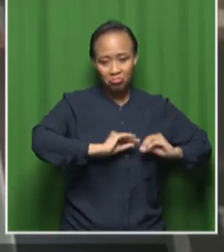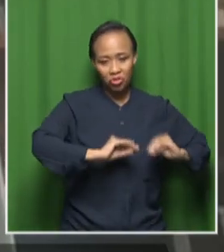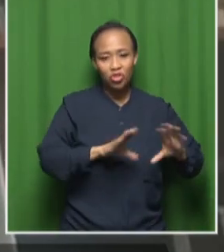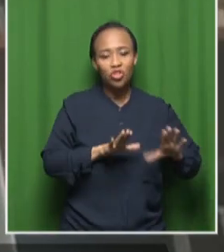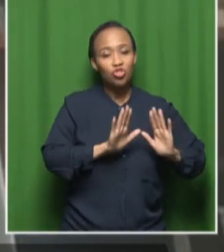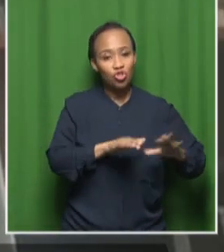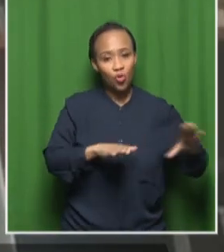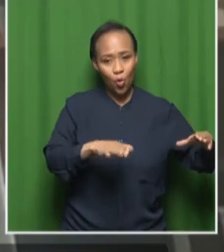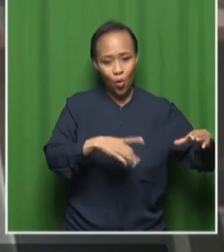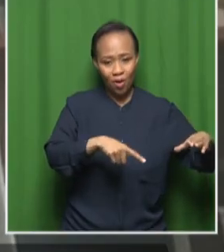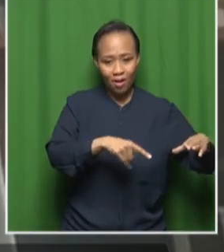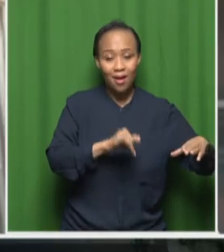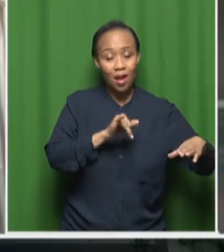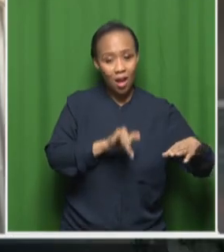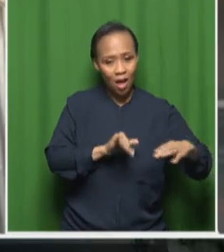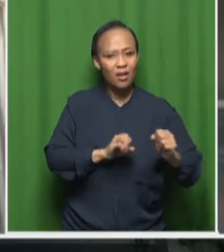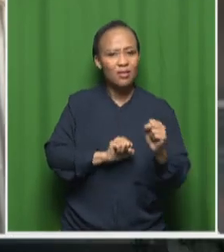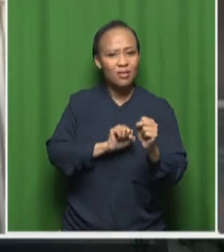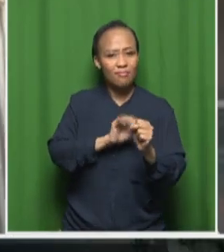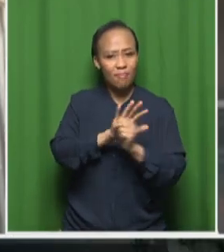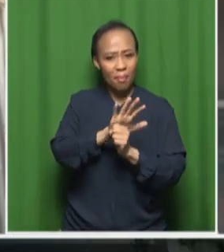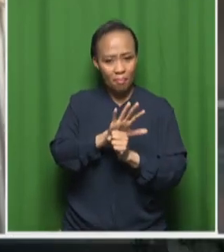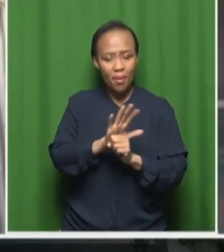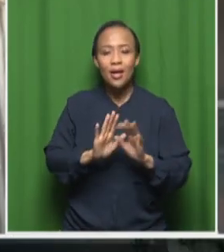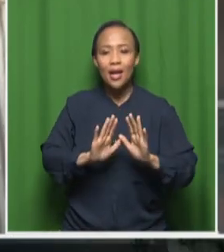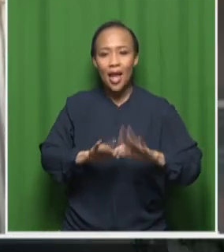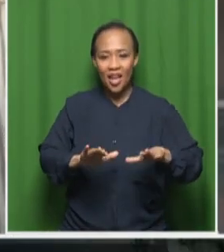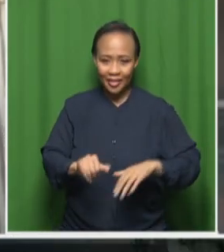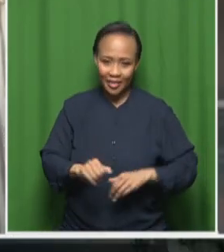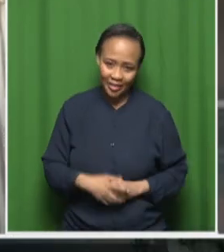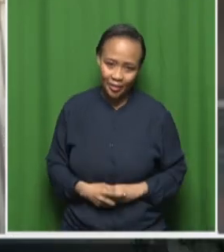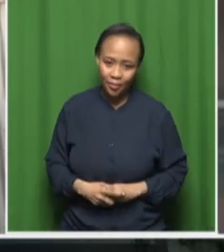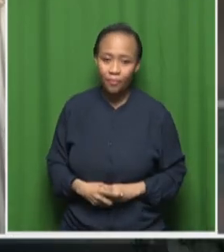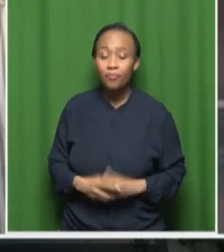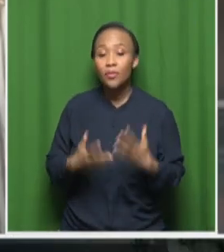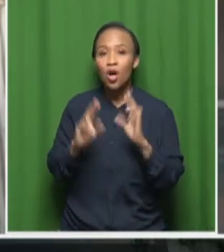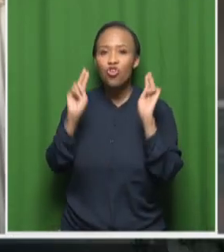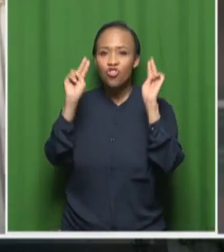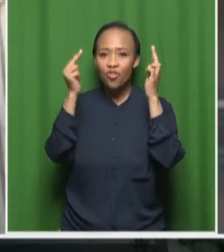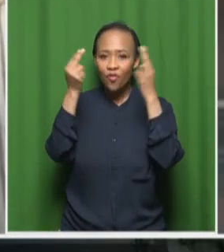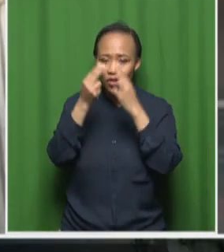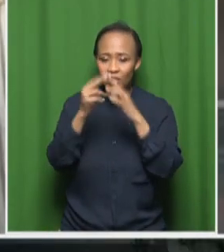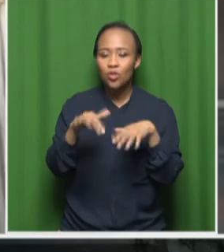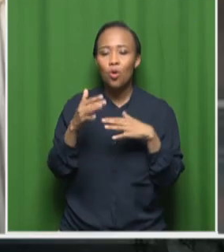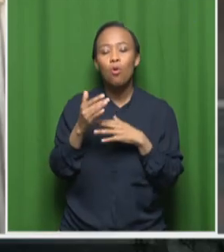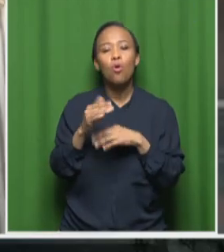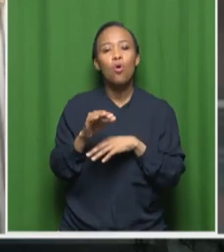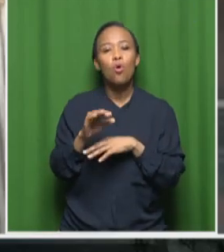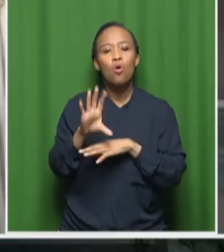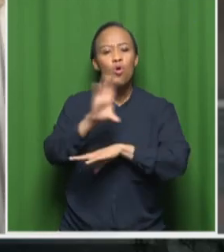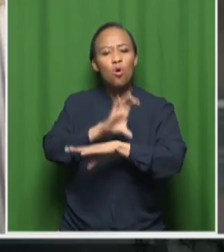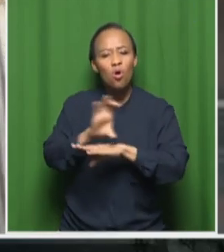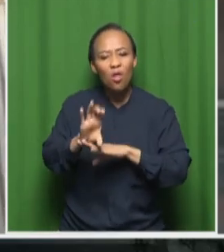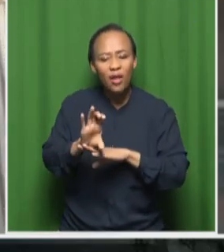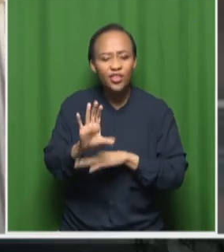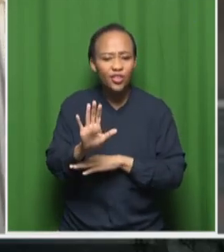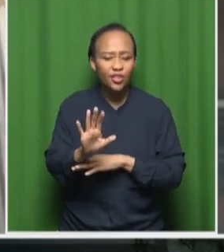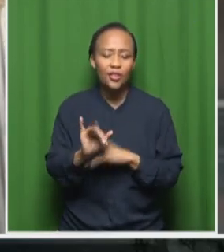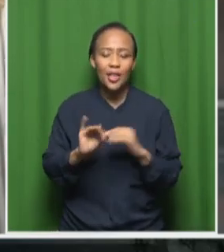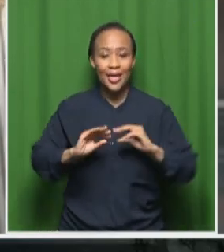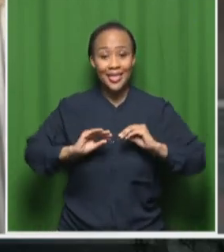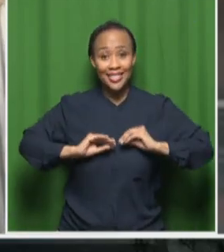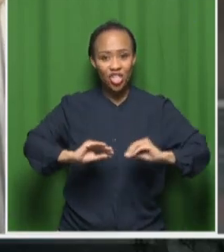the individual learner. You're quite right there. We're still yet to come across a university or a tertiary institution that teaches, in